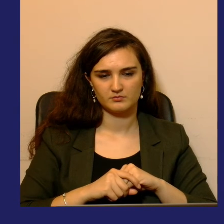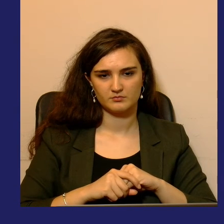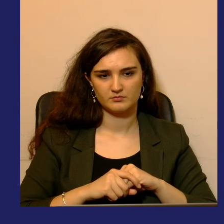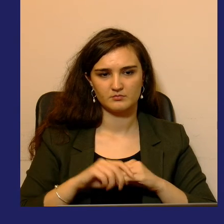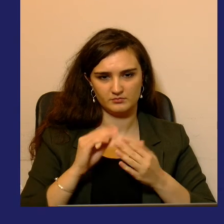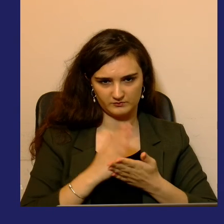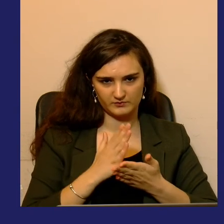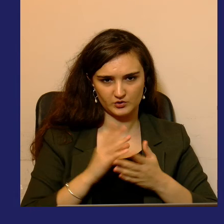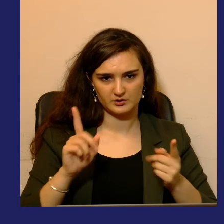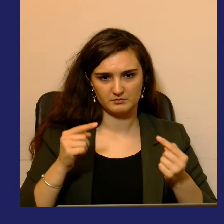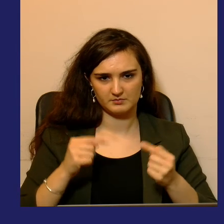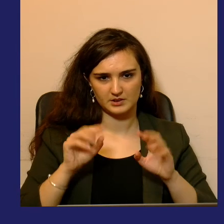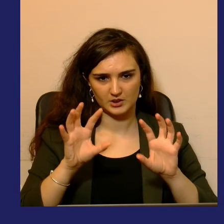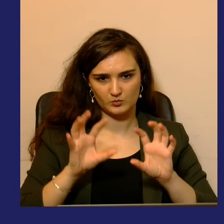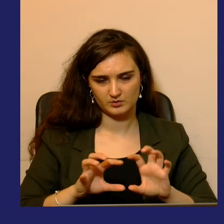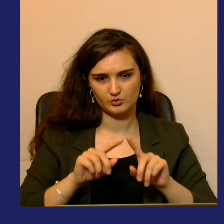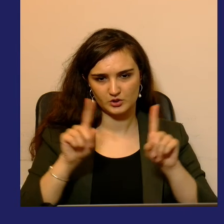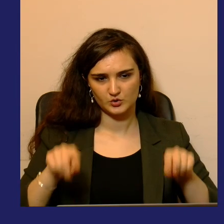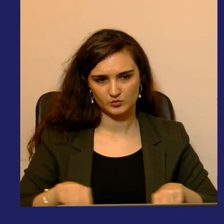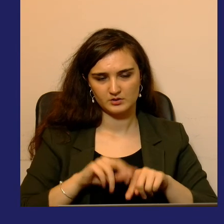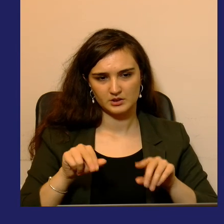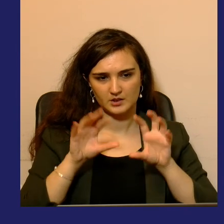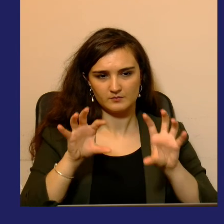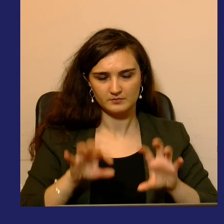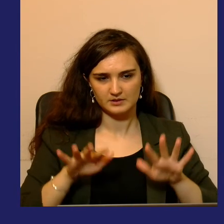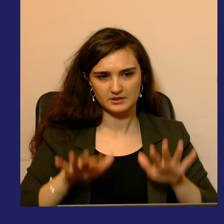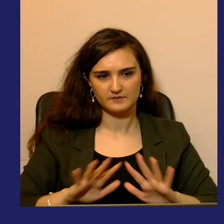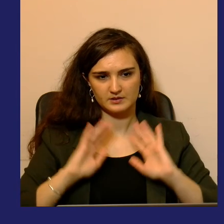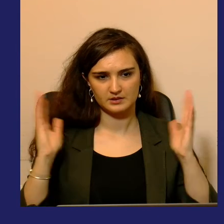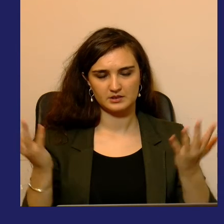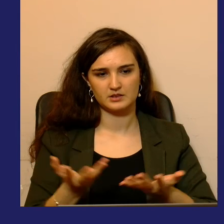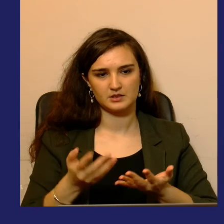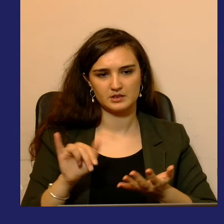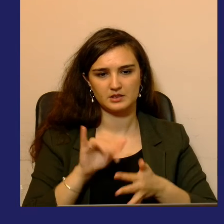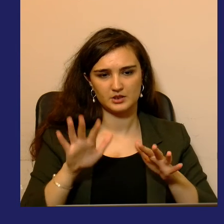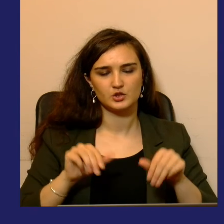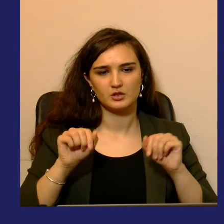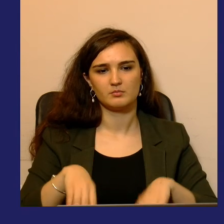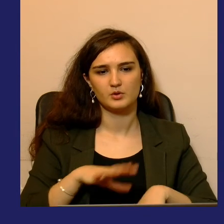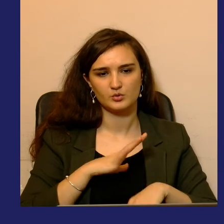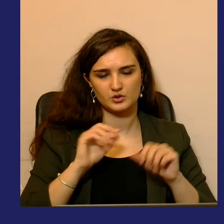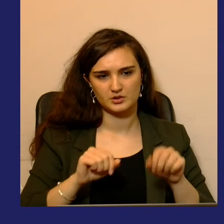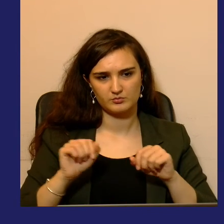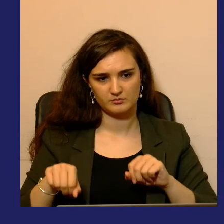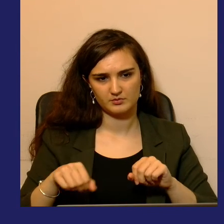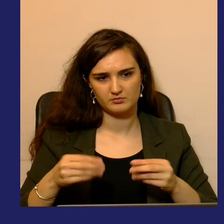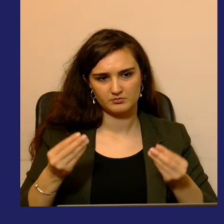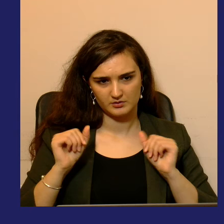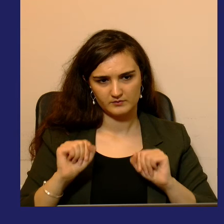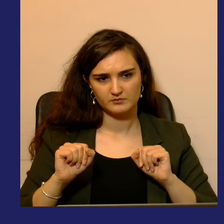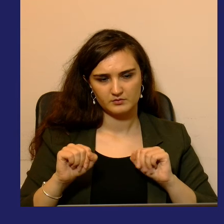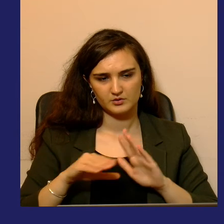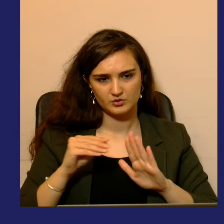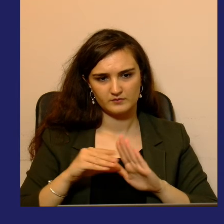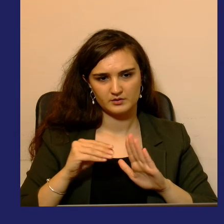election integrity, even from misuse of administrative resources. However, problem